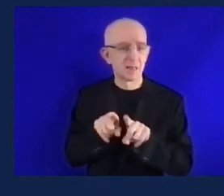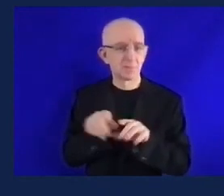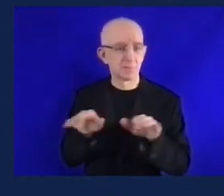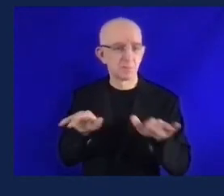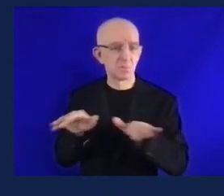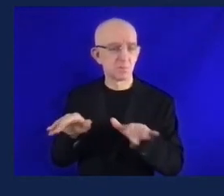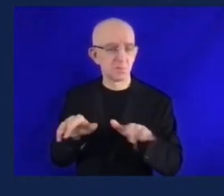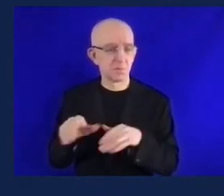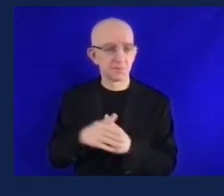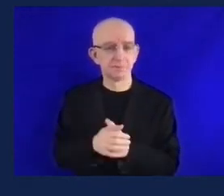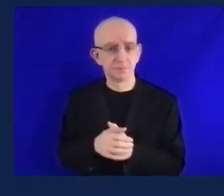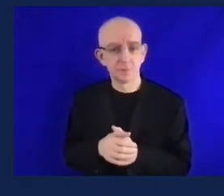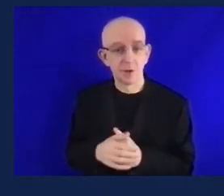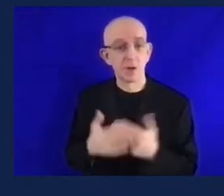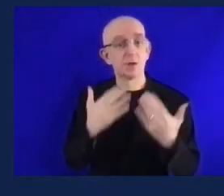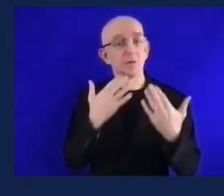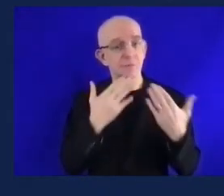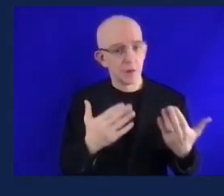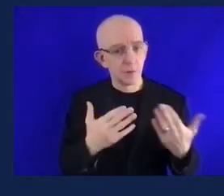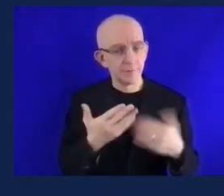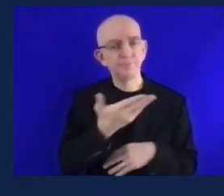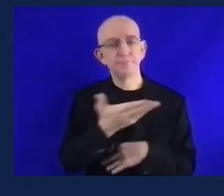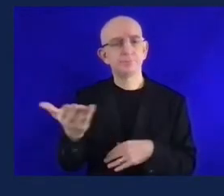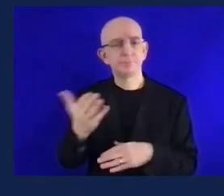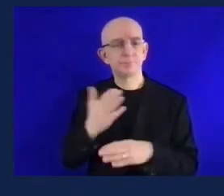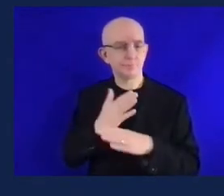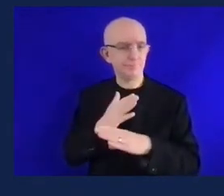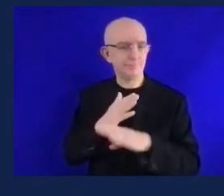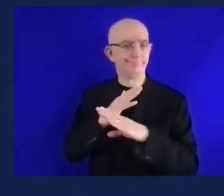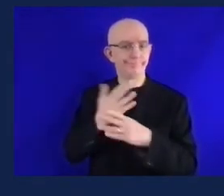getting access and inclusion right?